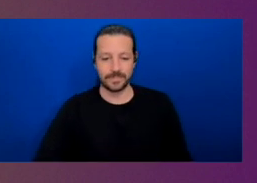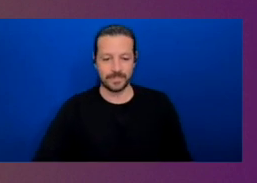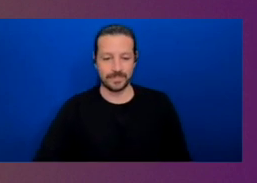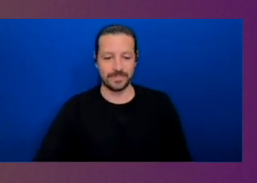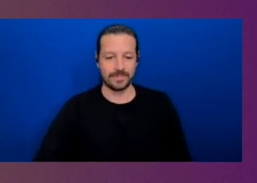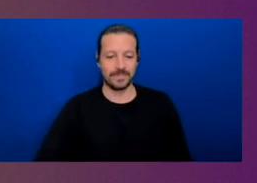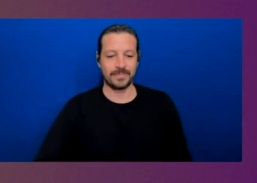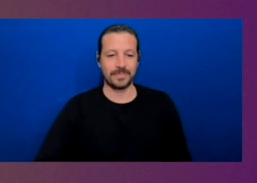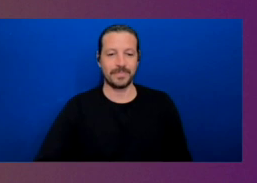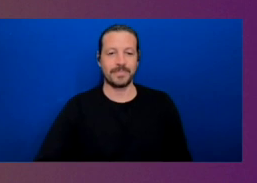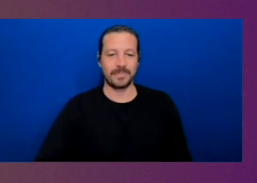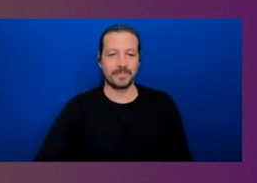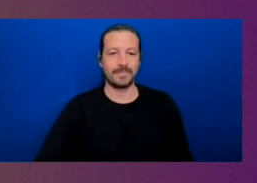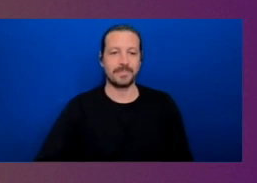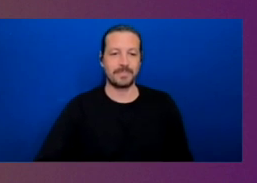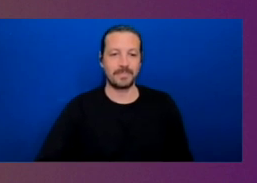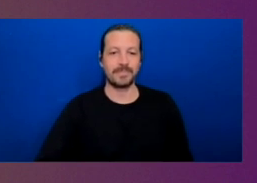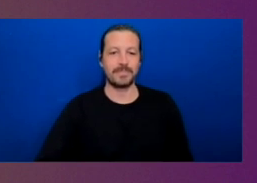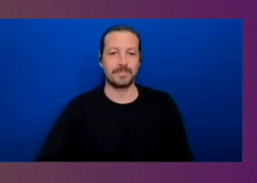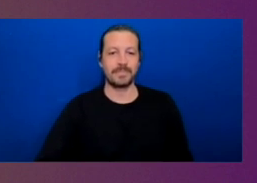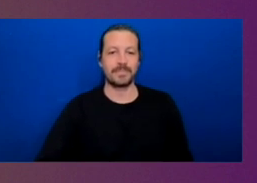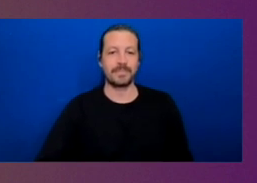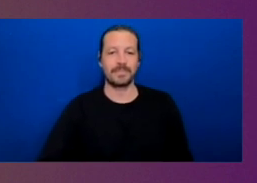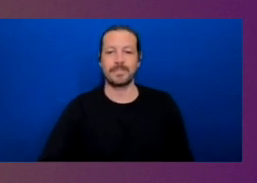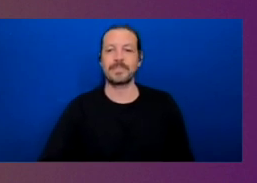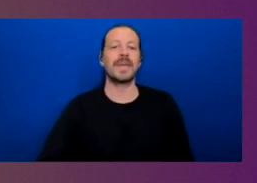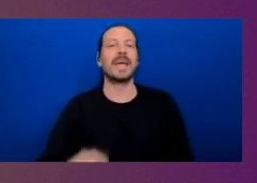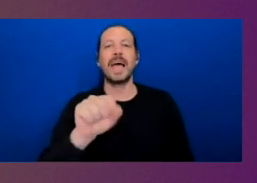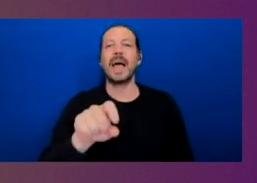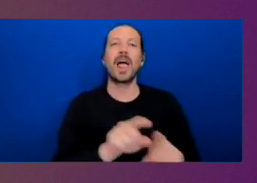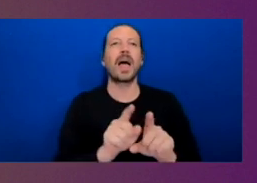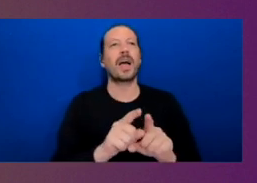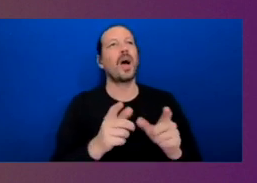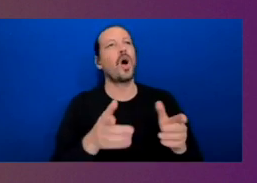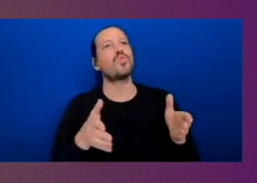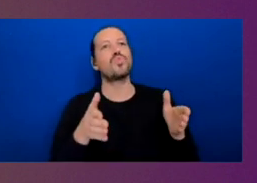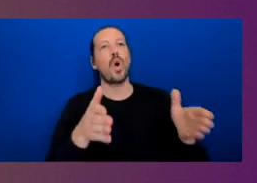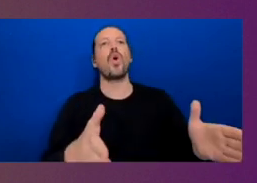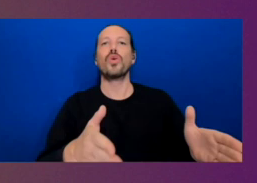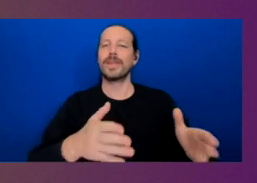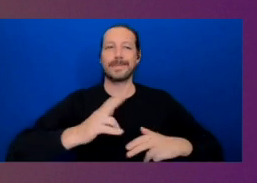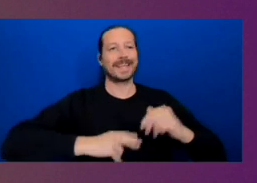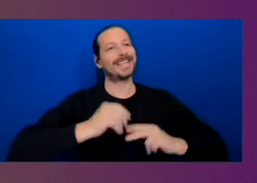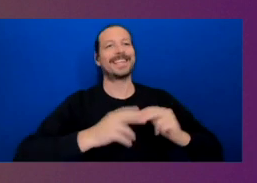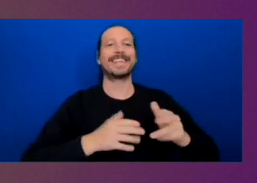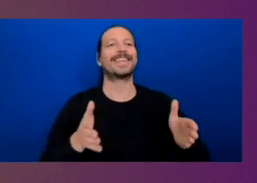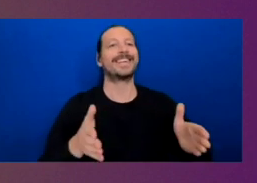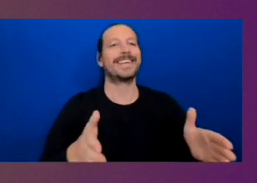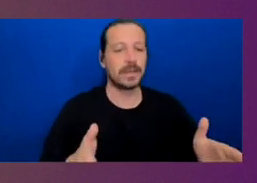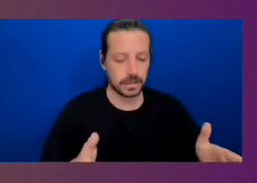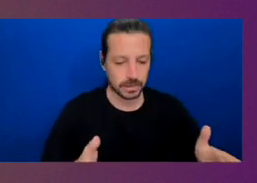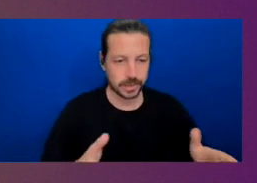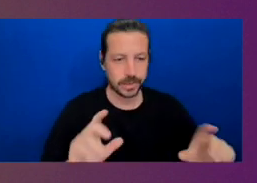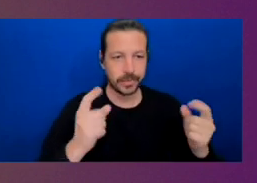like building a long road to get you from one city to another, and then having built all the road, you discover that there's a big ravine in the